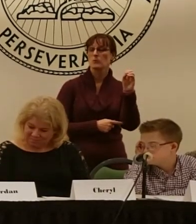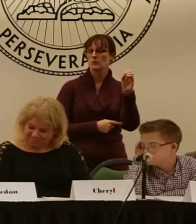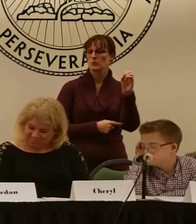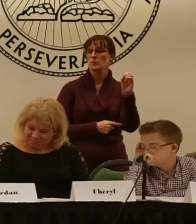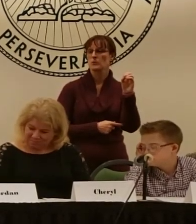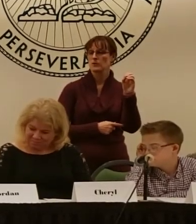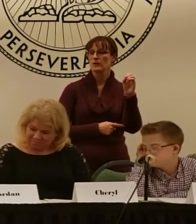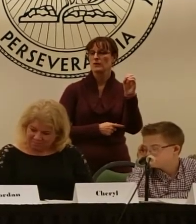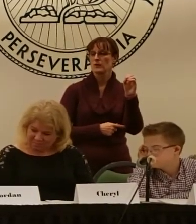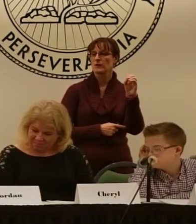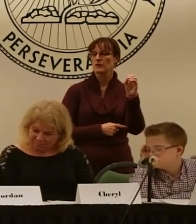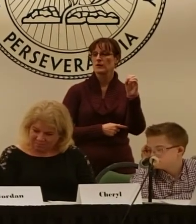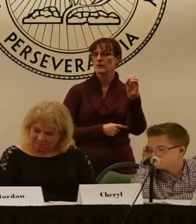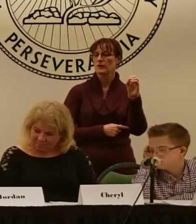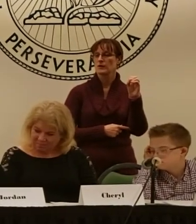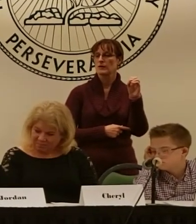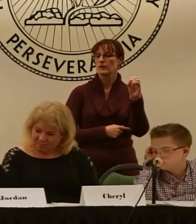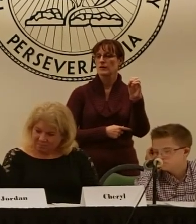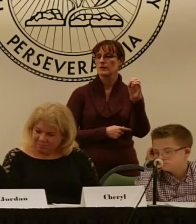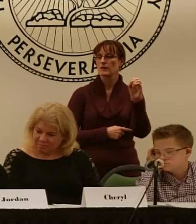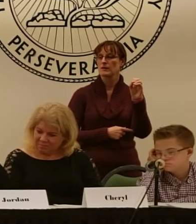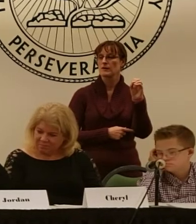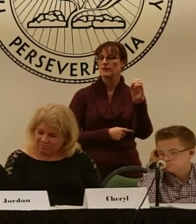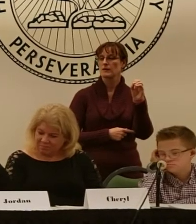I went to the booth.